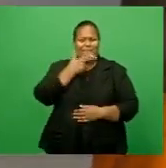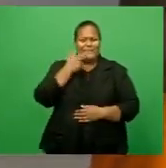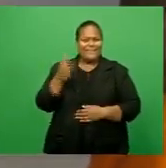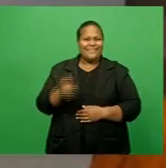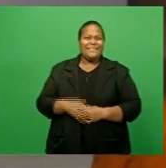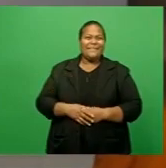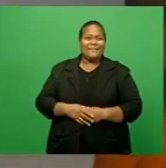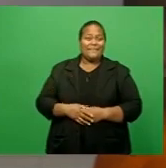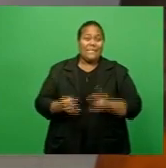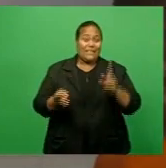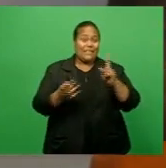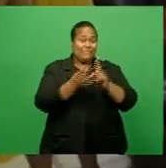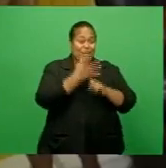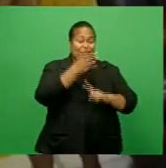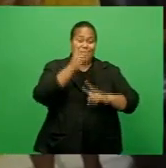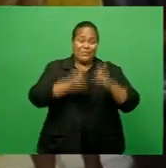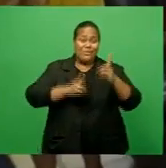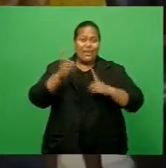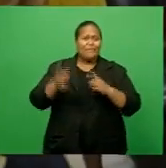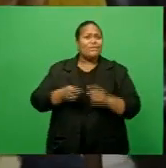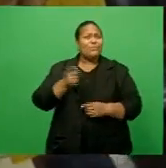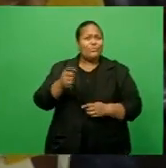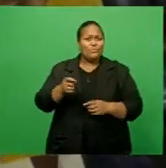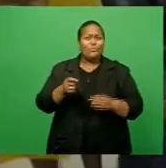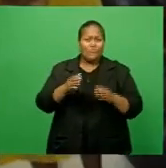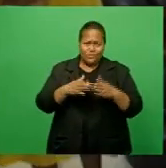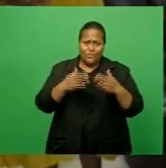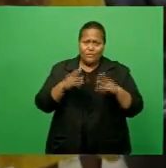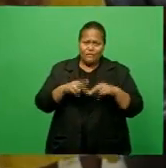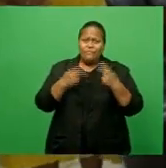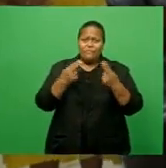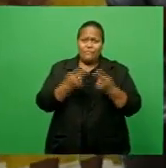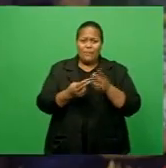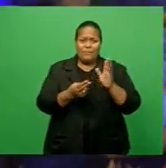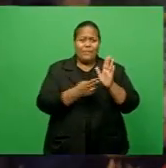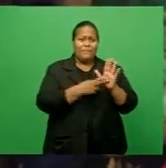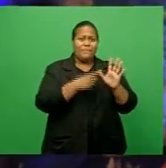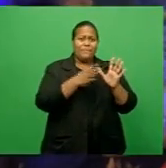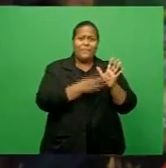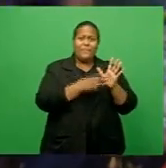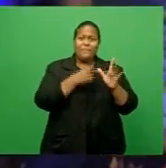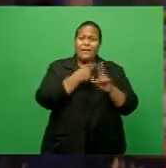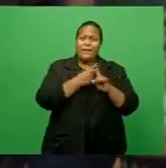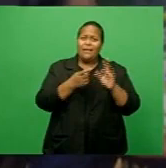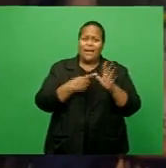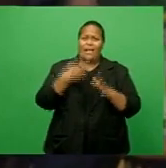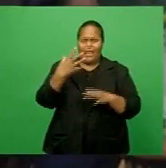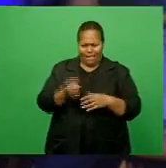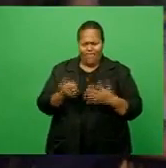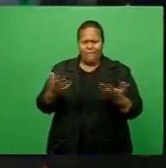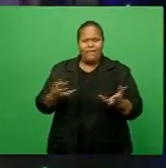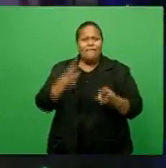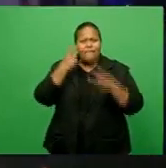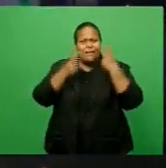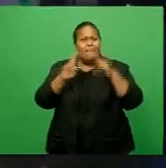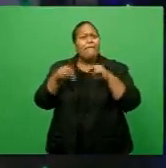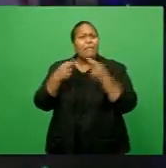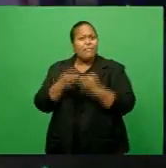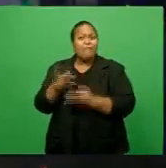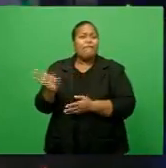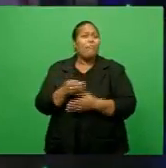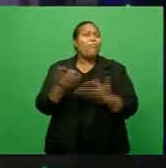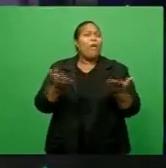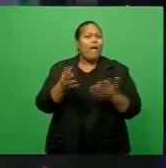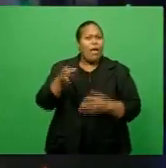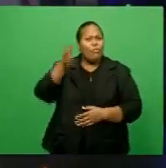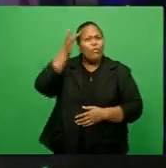also a special Diwali for the current family in Namaka as they had visiting family all the way from Rotuma. I'm very happy